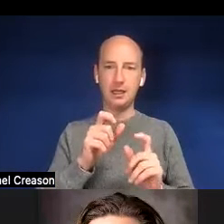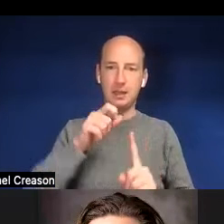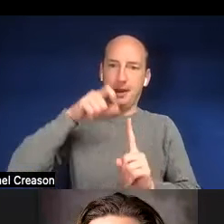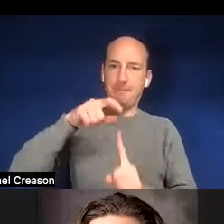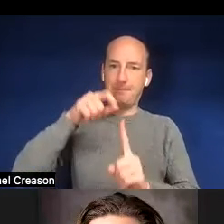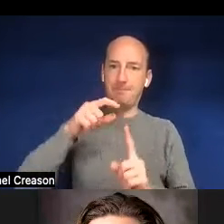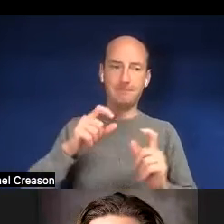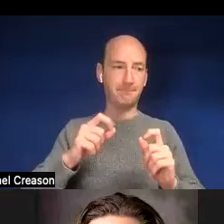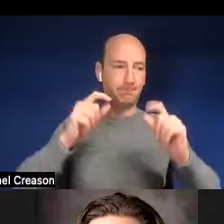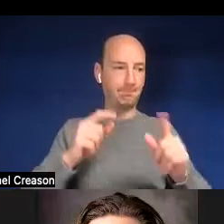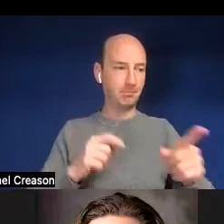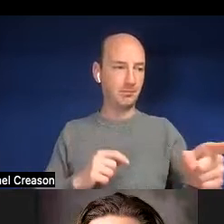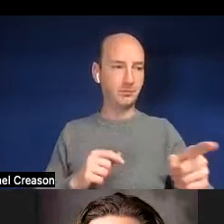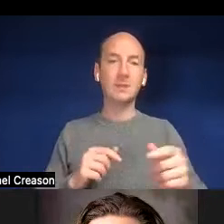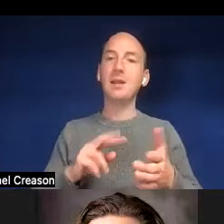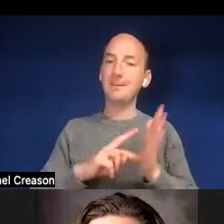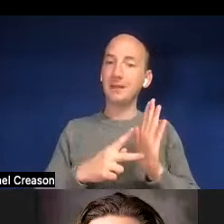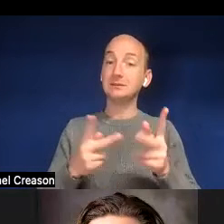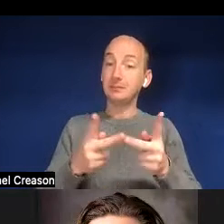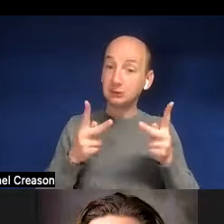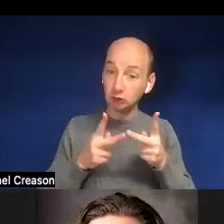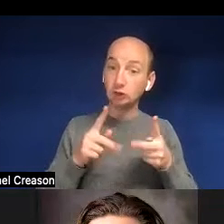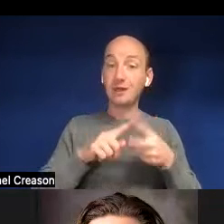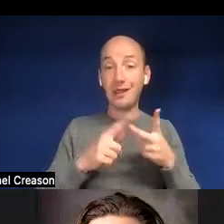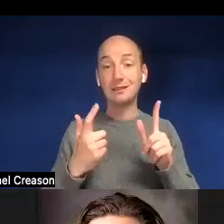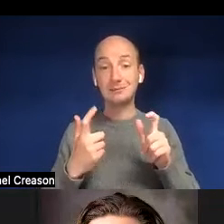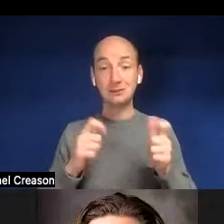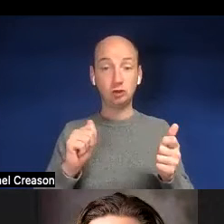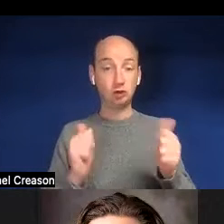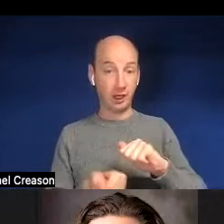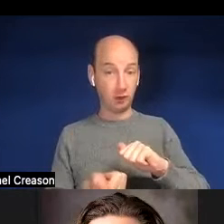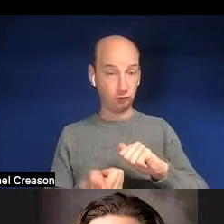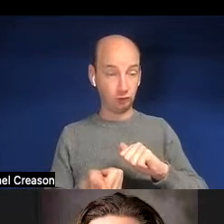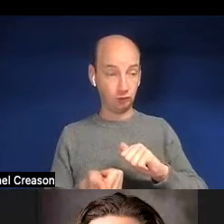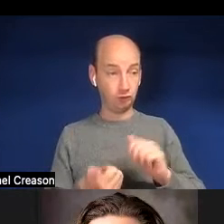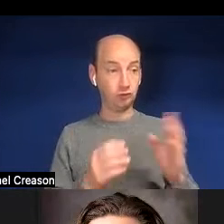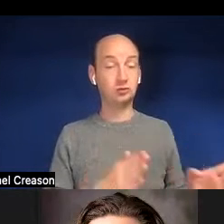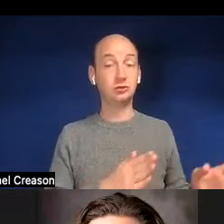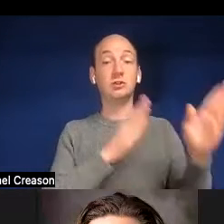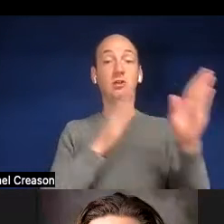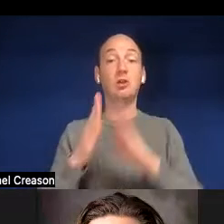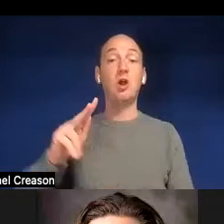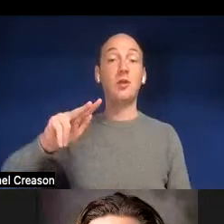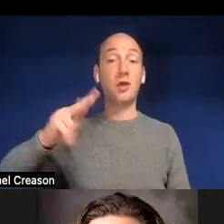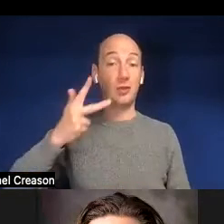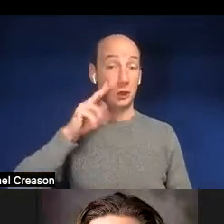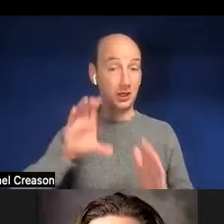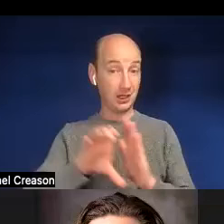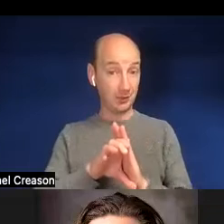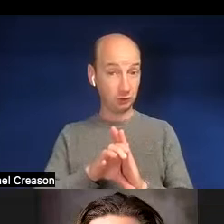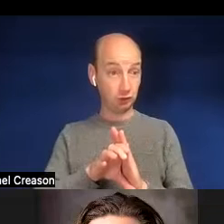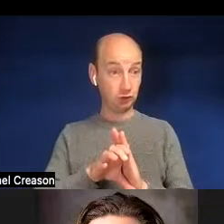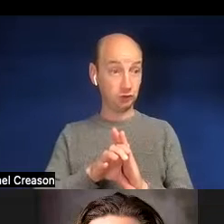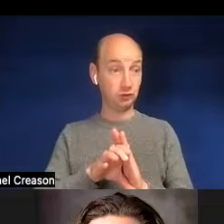change in position and change in the speed. This becomes more pronounced in the third image, where now the hands